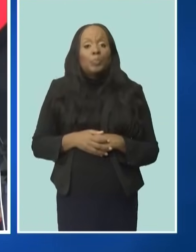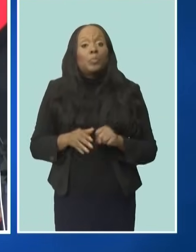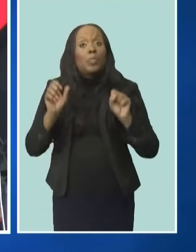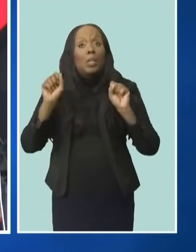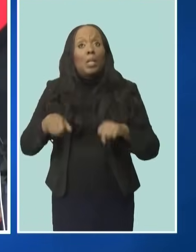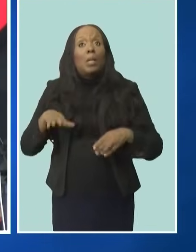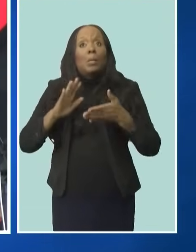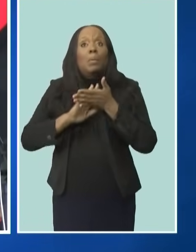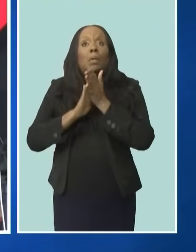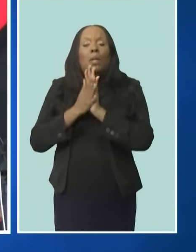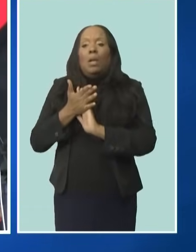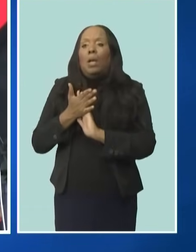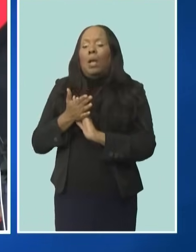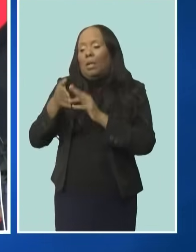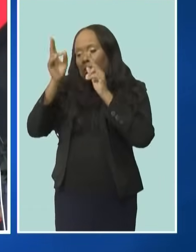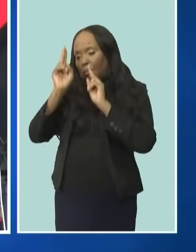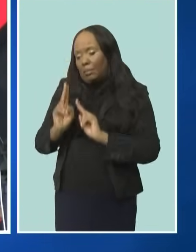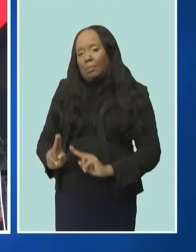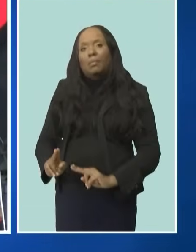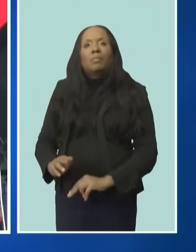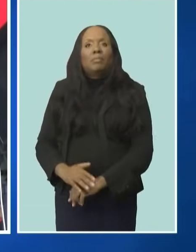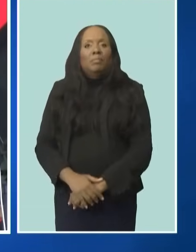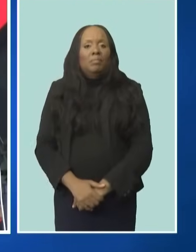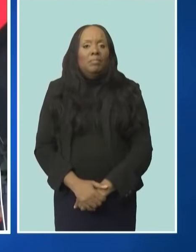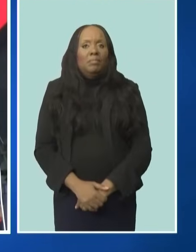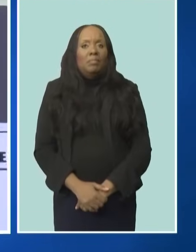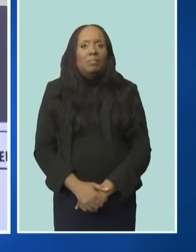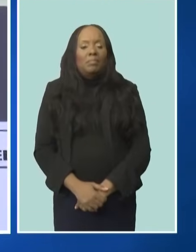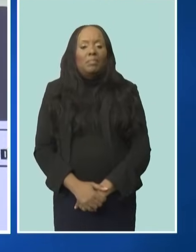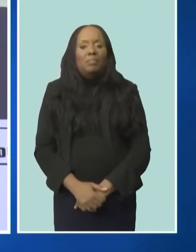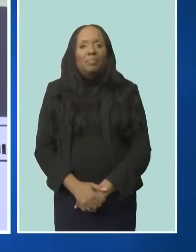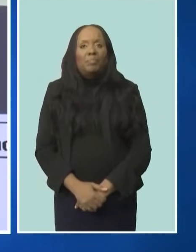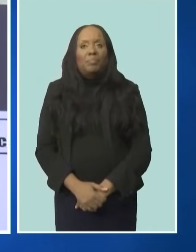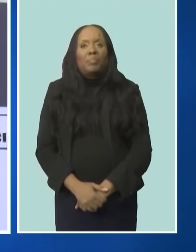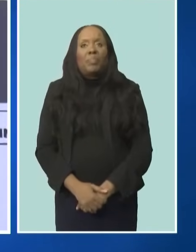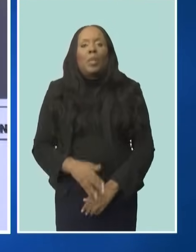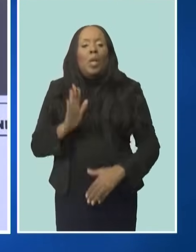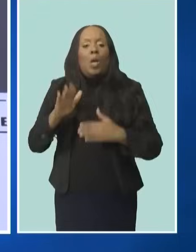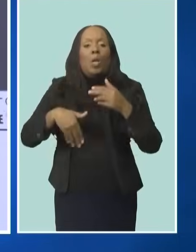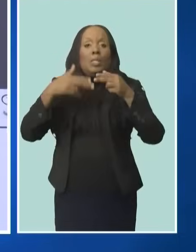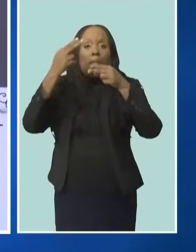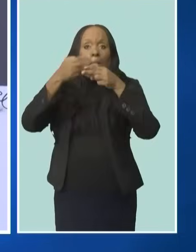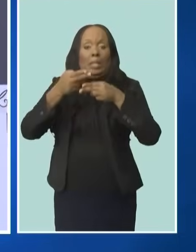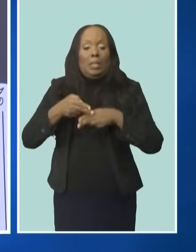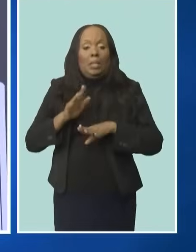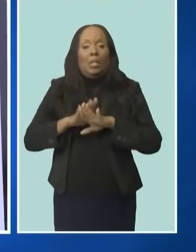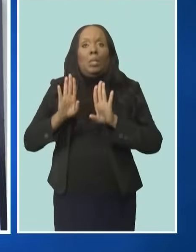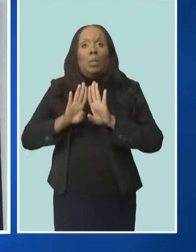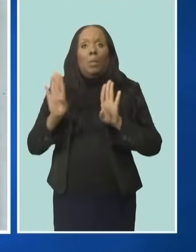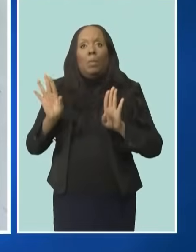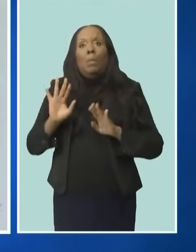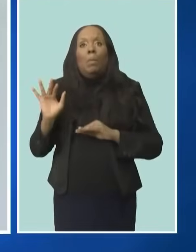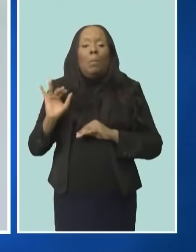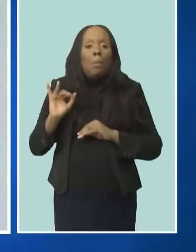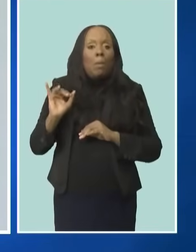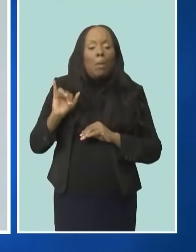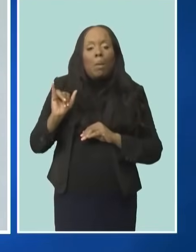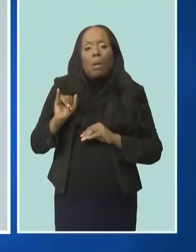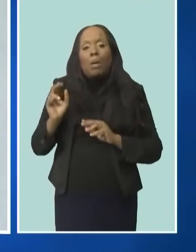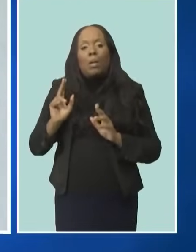be recognized. The pillars of St. John, whose names are written on the wall, includes nation